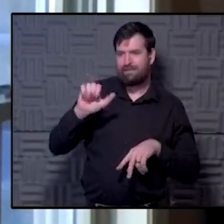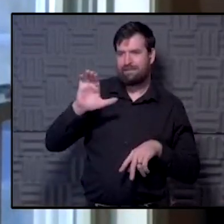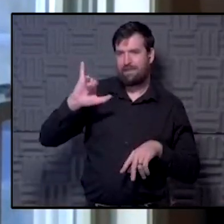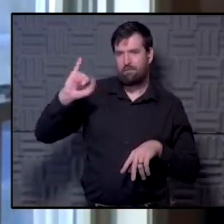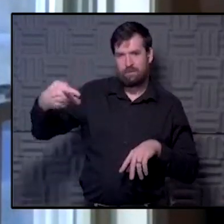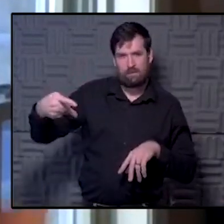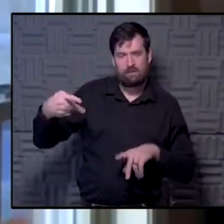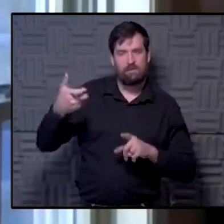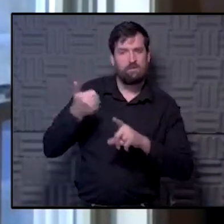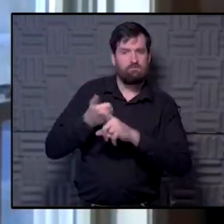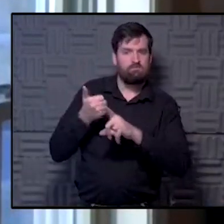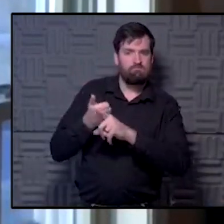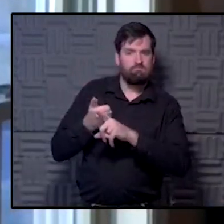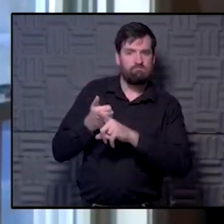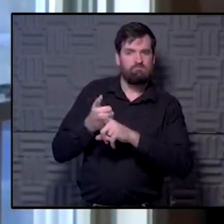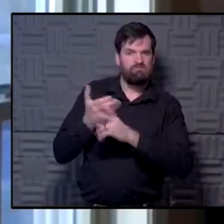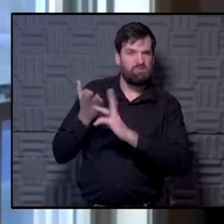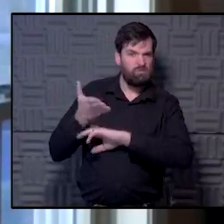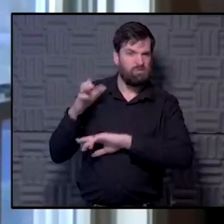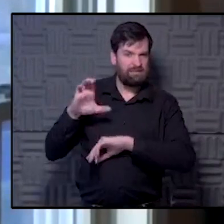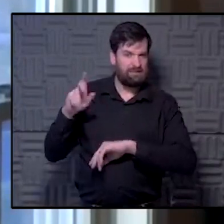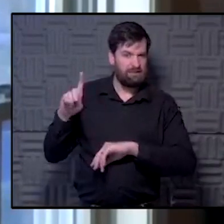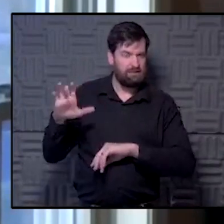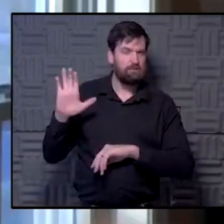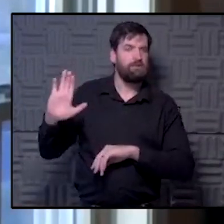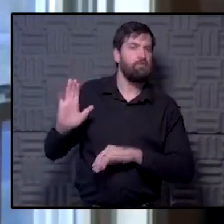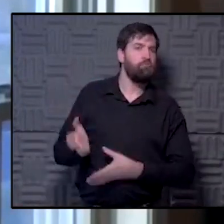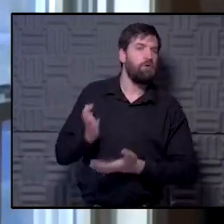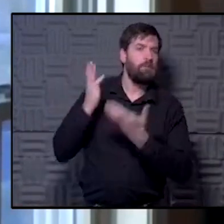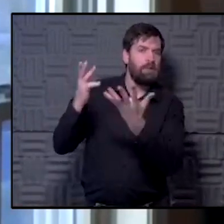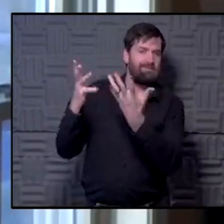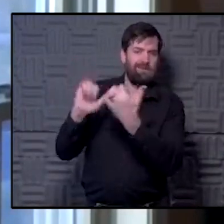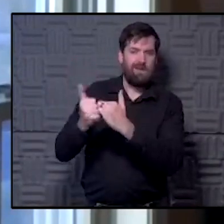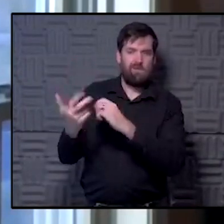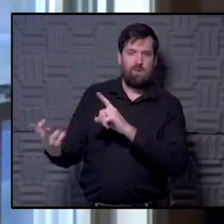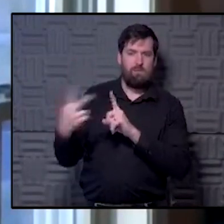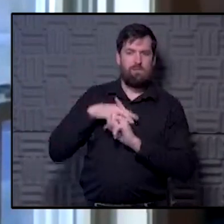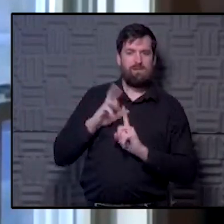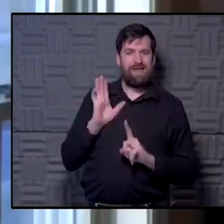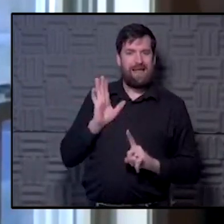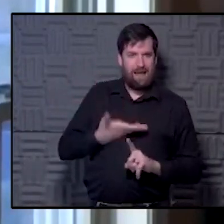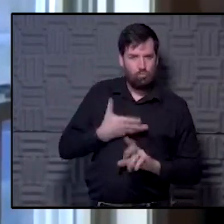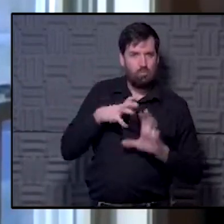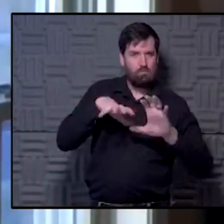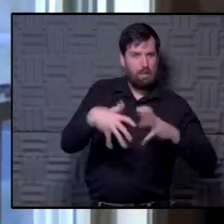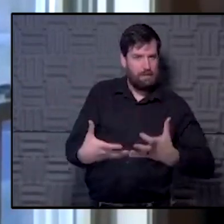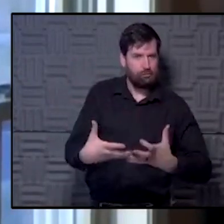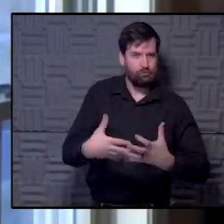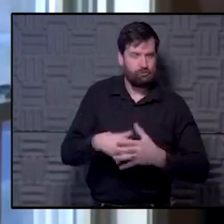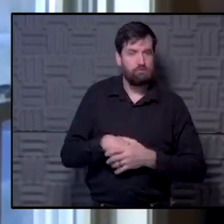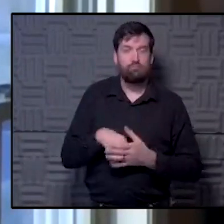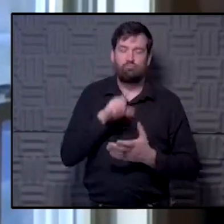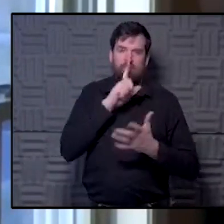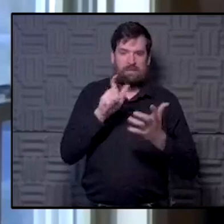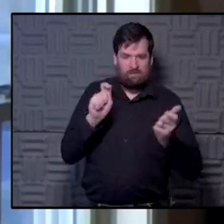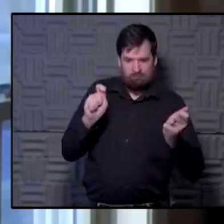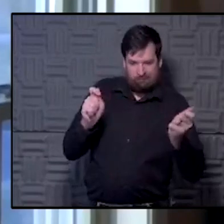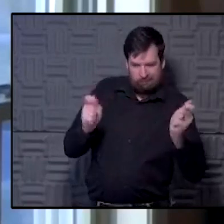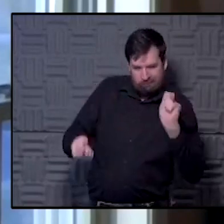Immunization Practices, that's through CDC, what they're recommending, and how that applies to the population of their state. So they're really customizing